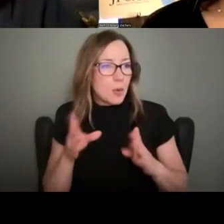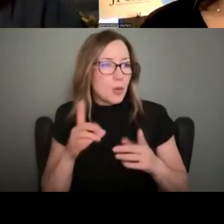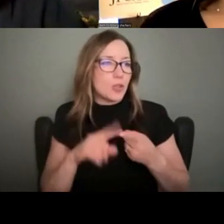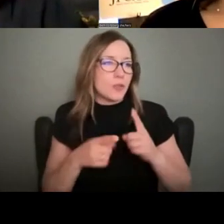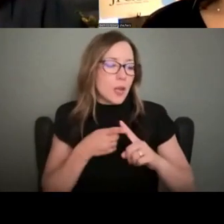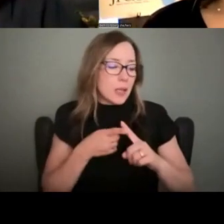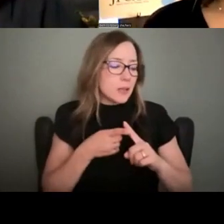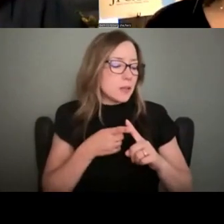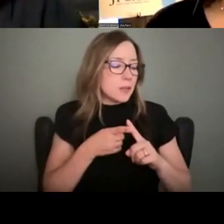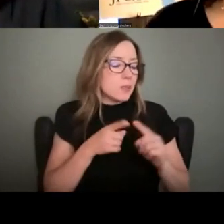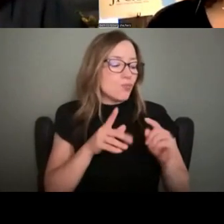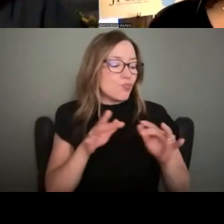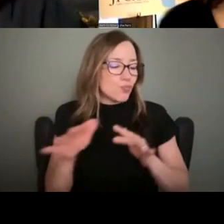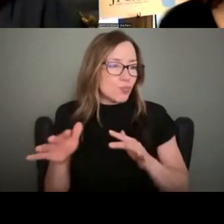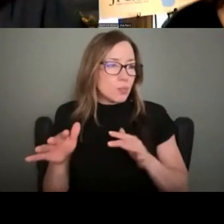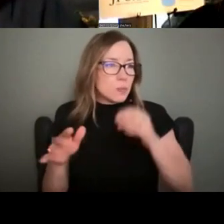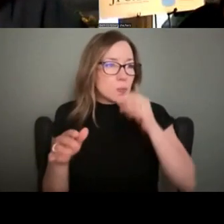well,